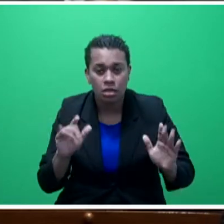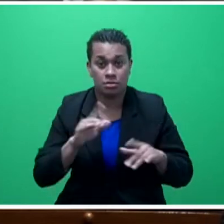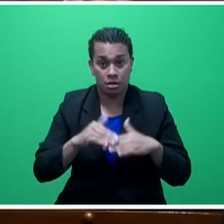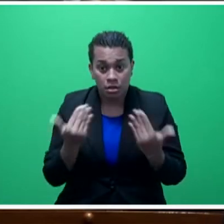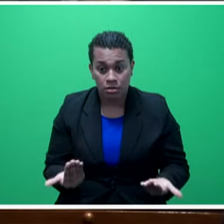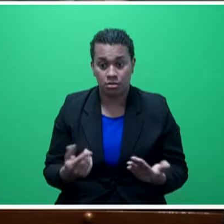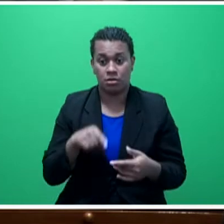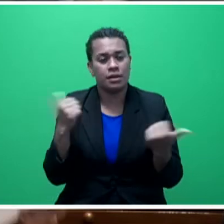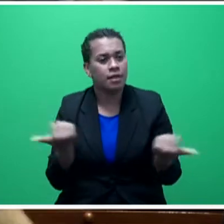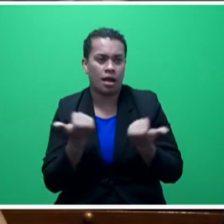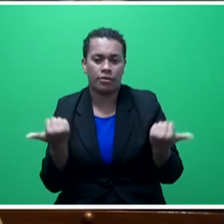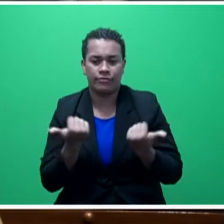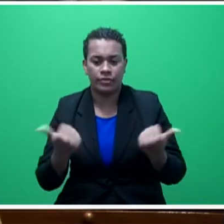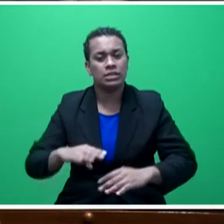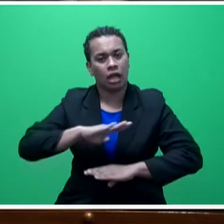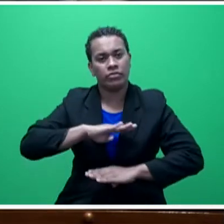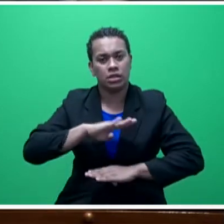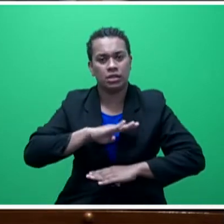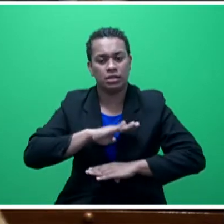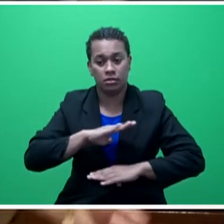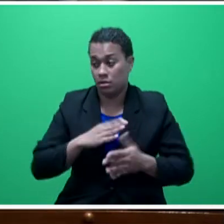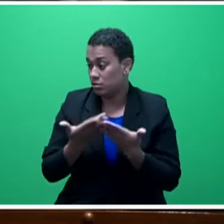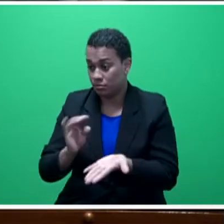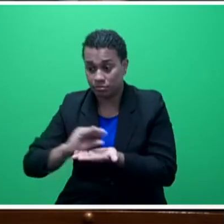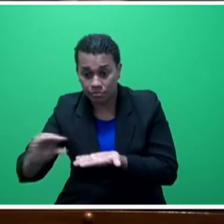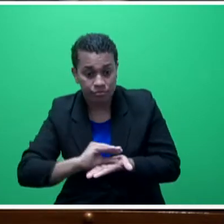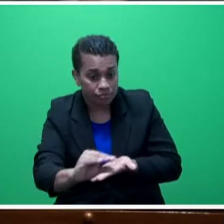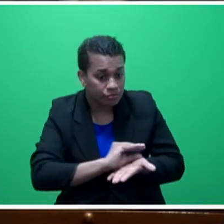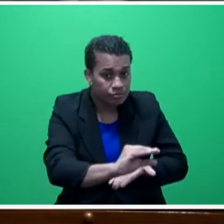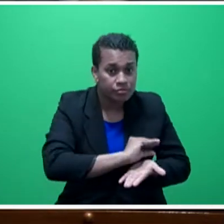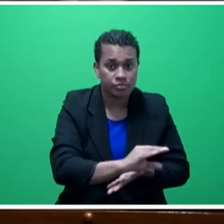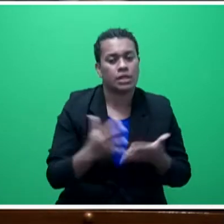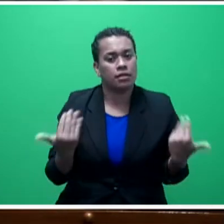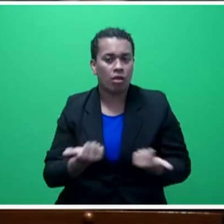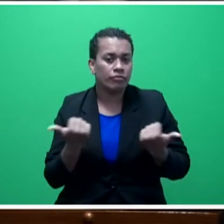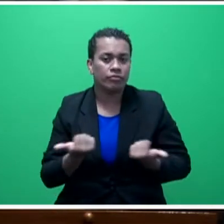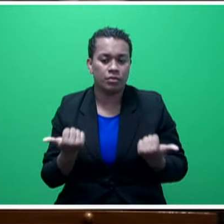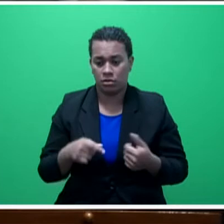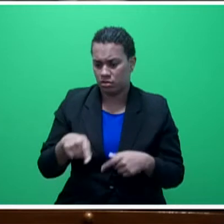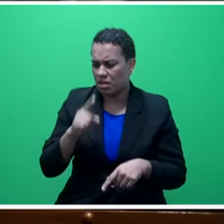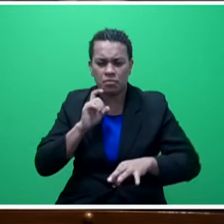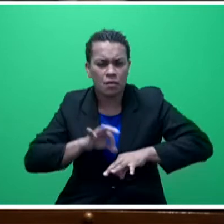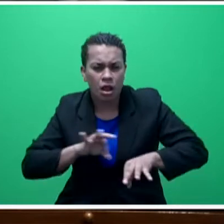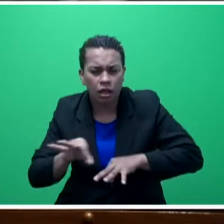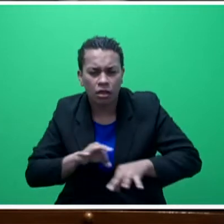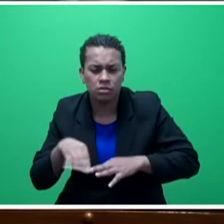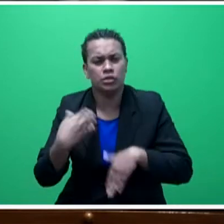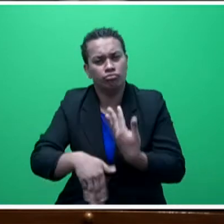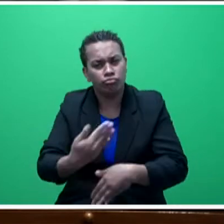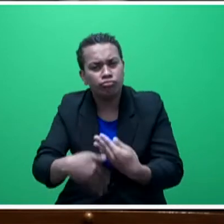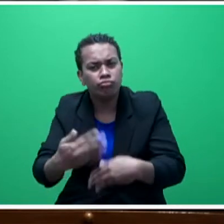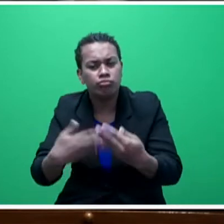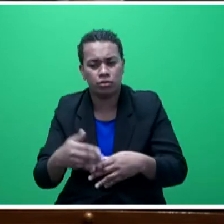These allocations are adequate to execute the plans the ministry has in place for persons living with disabilities in the